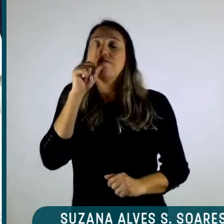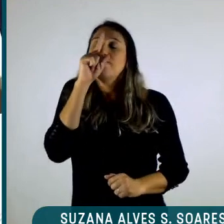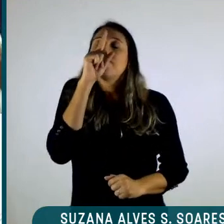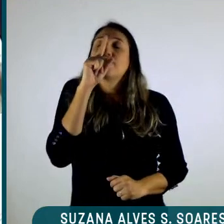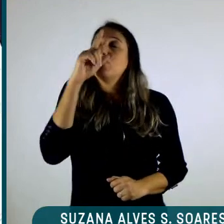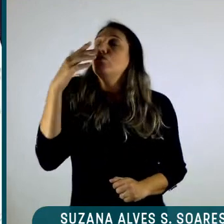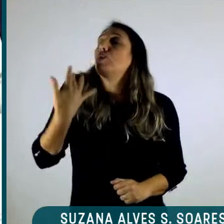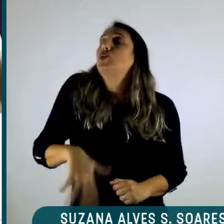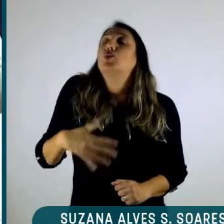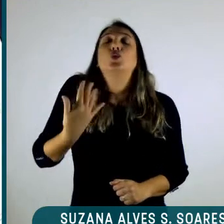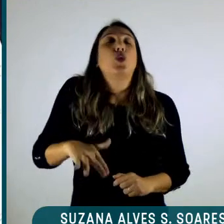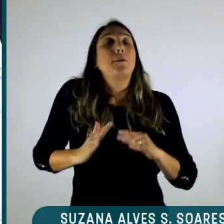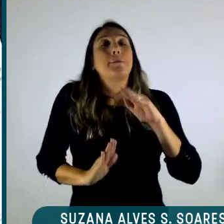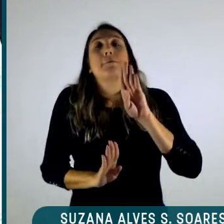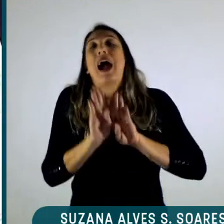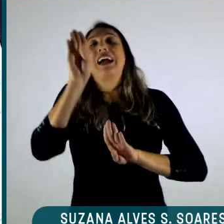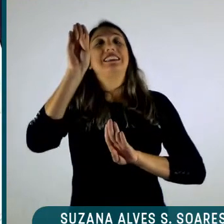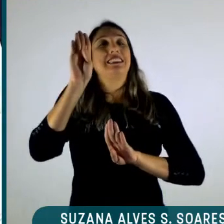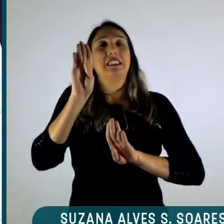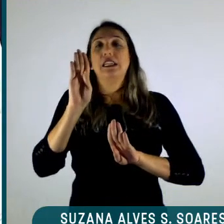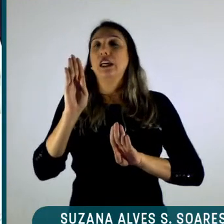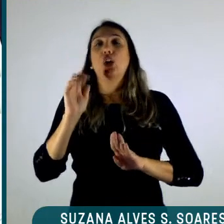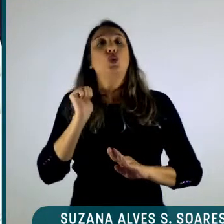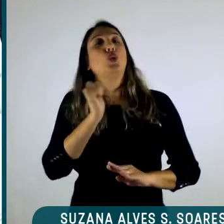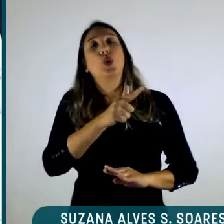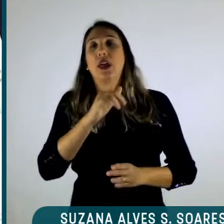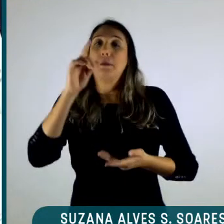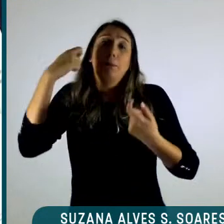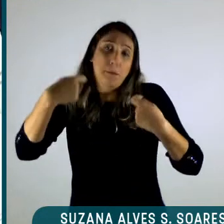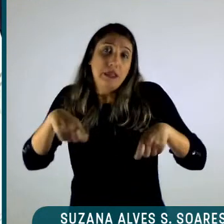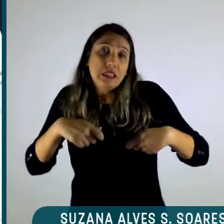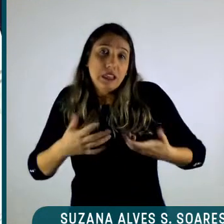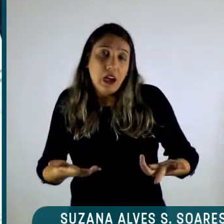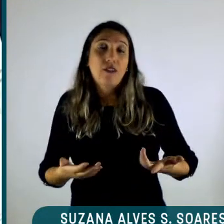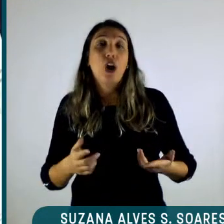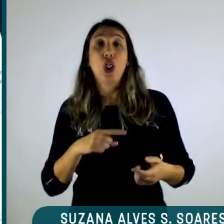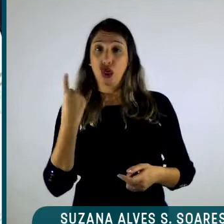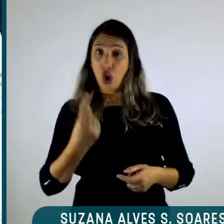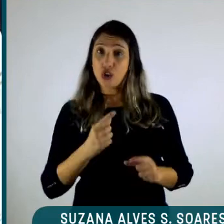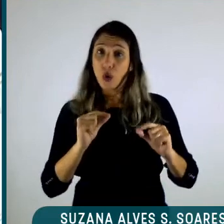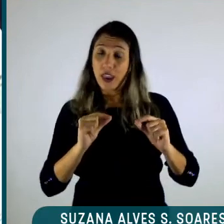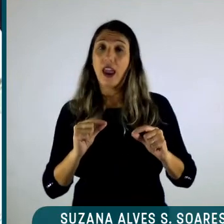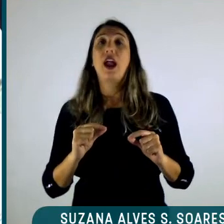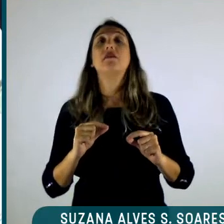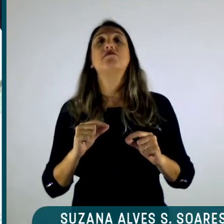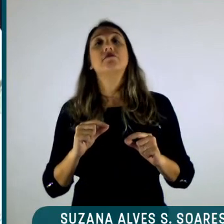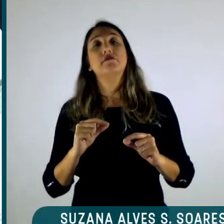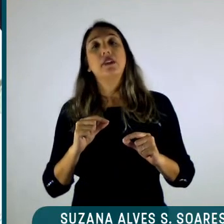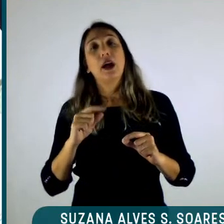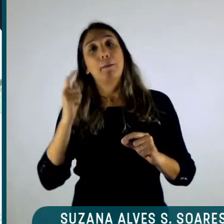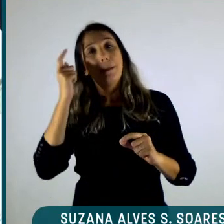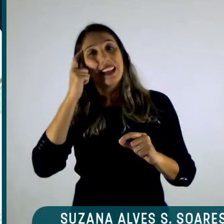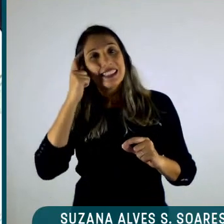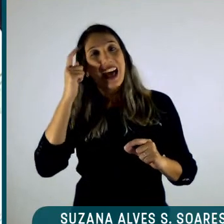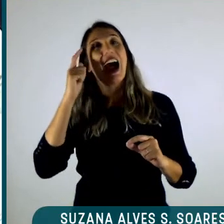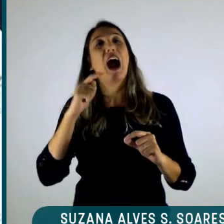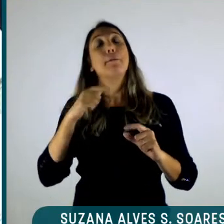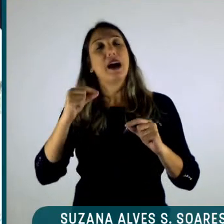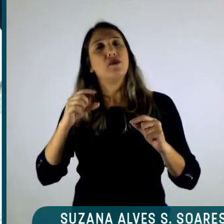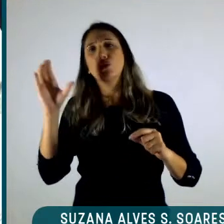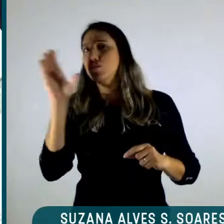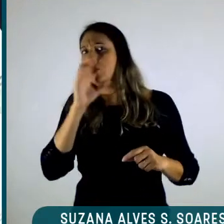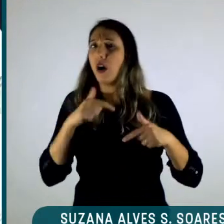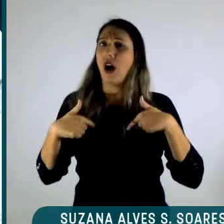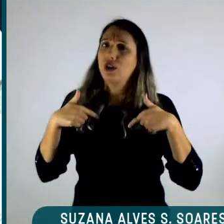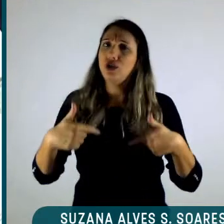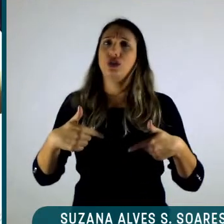and house workers, they have a risk higher than what is necessary. So we must have measures, I'd